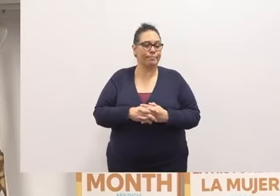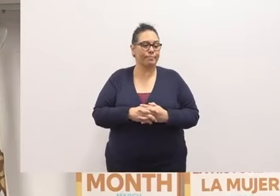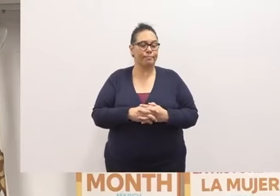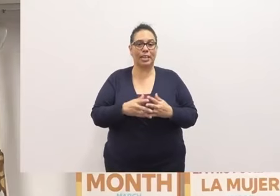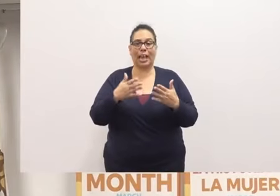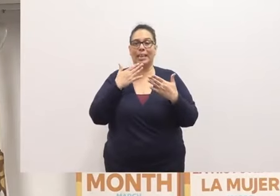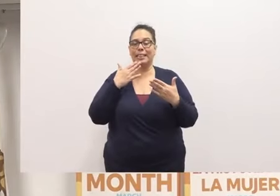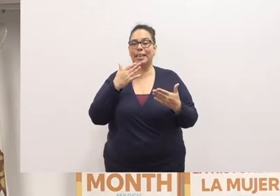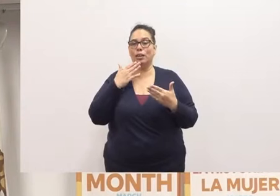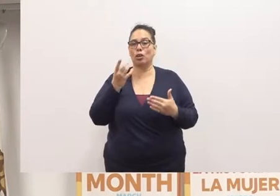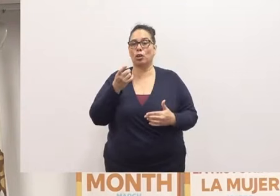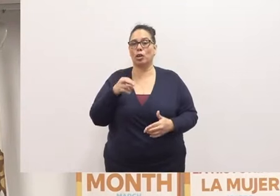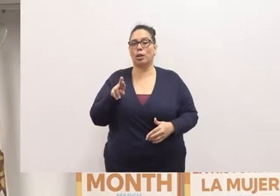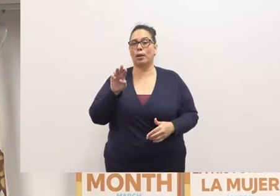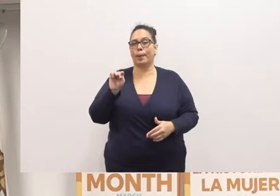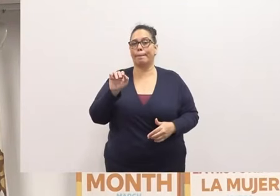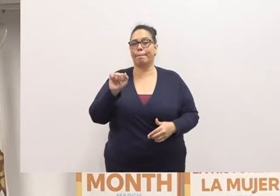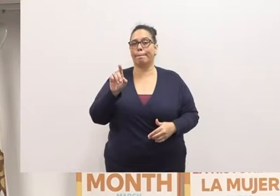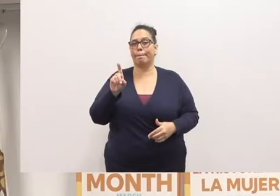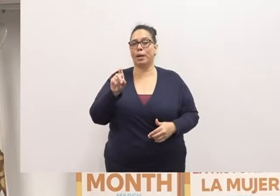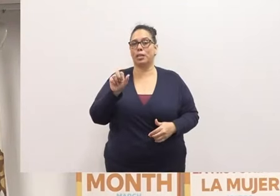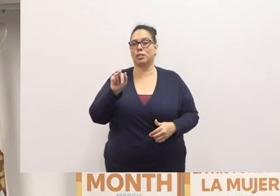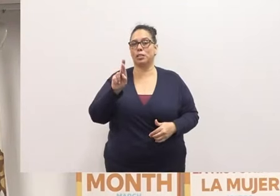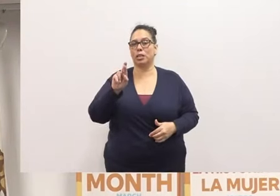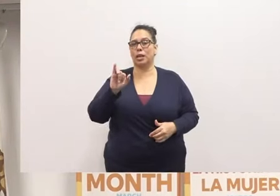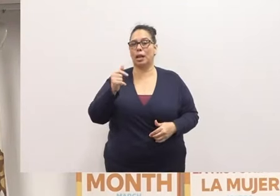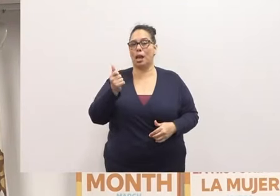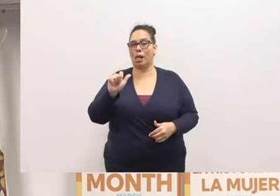Thank you, Dr. Madrigal.